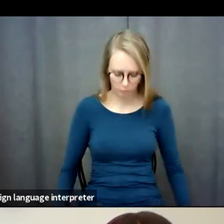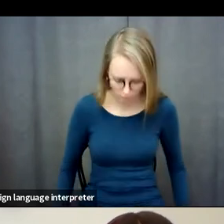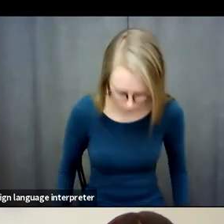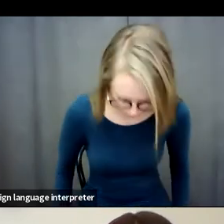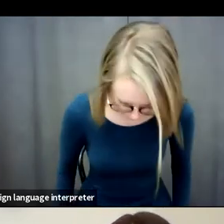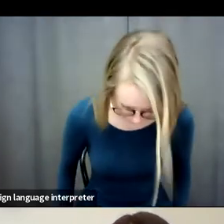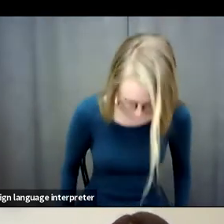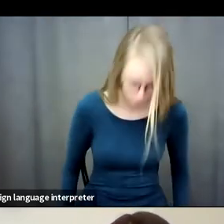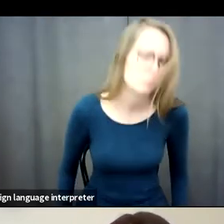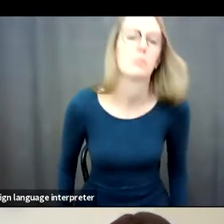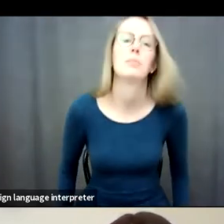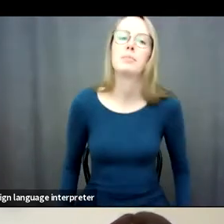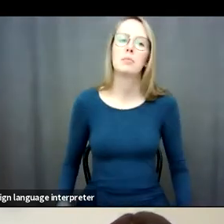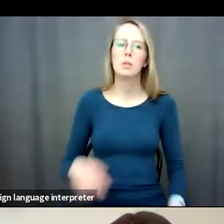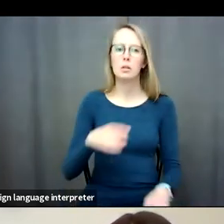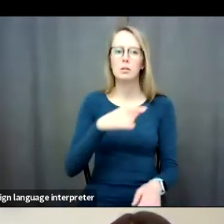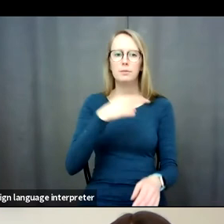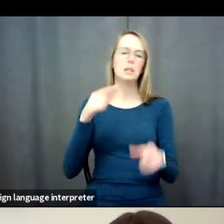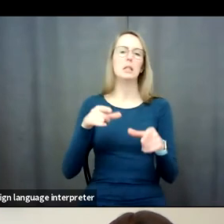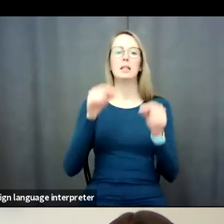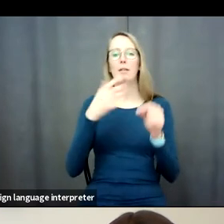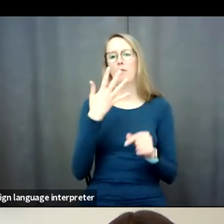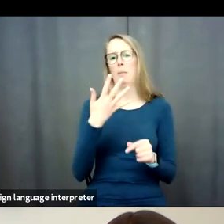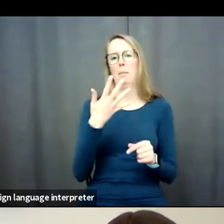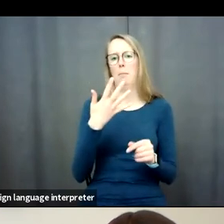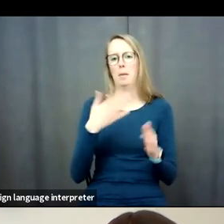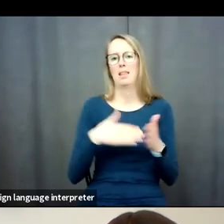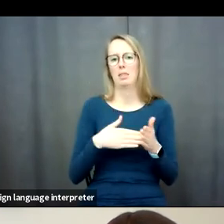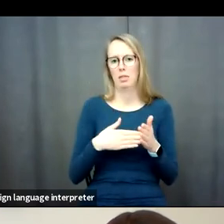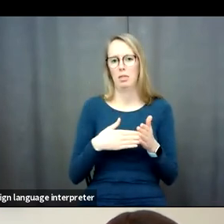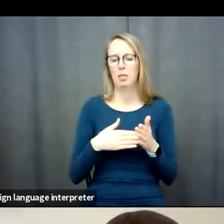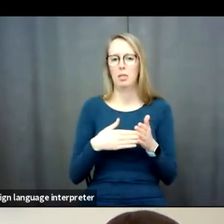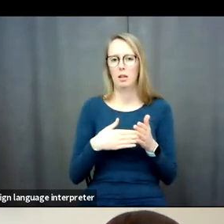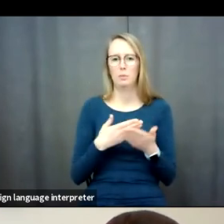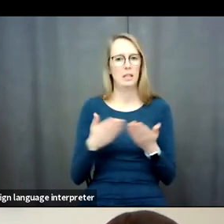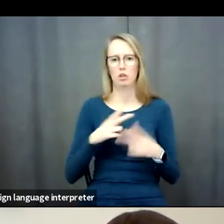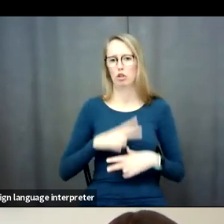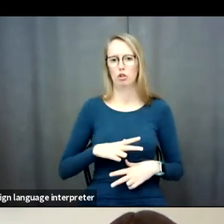We could identify five obstacles to safety